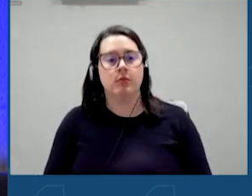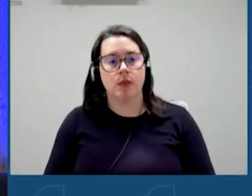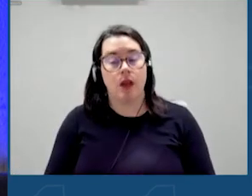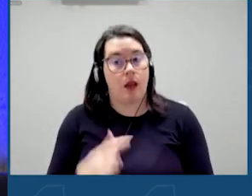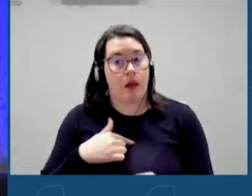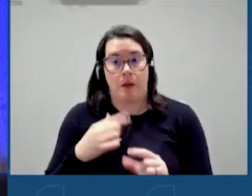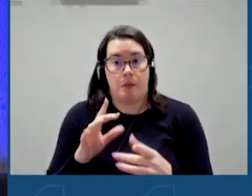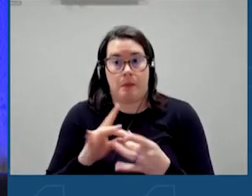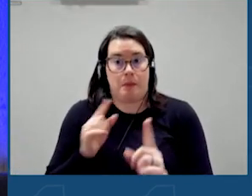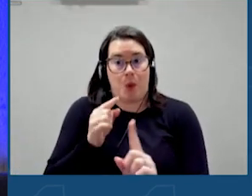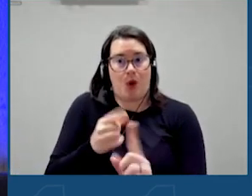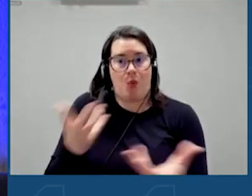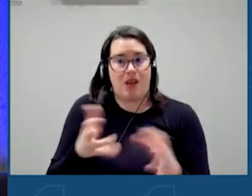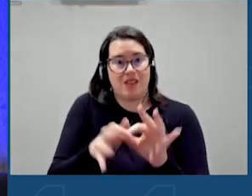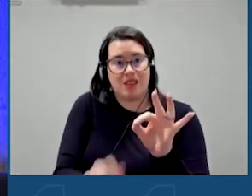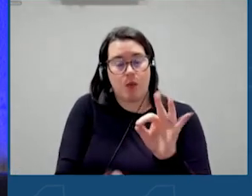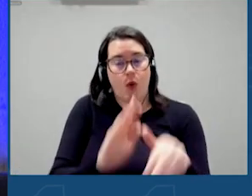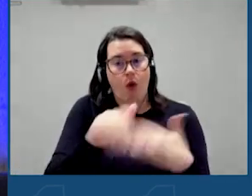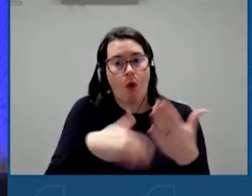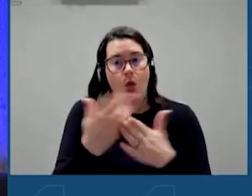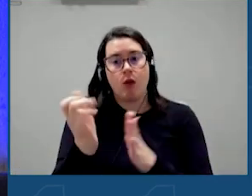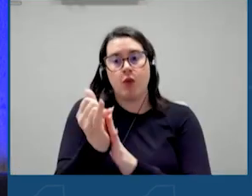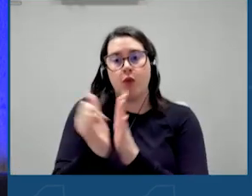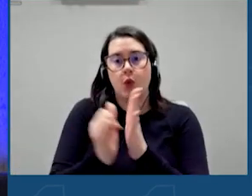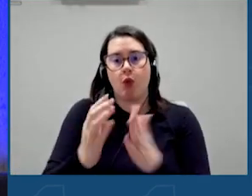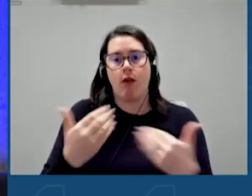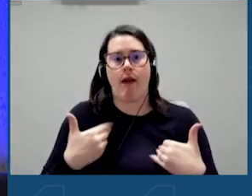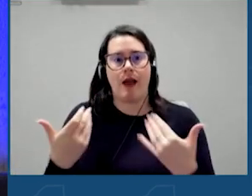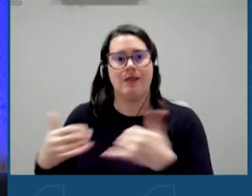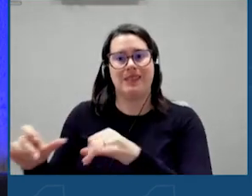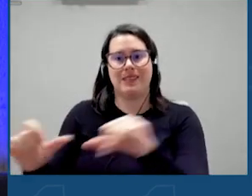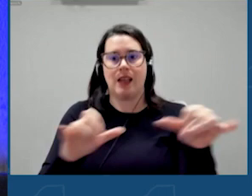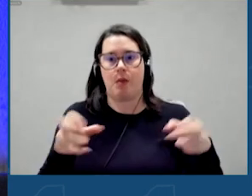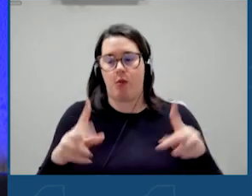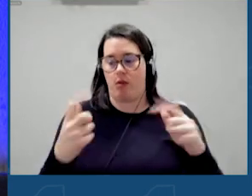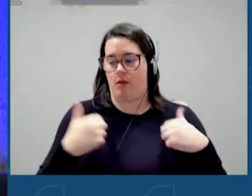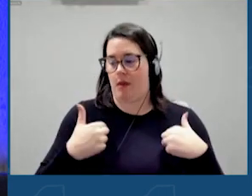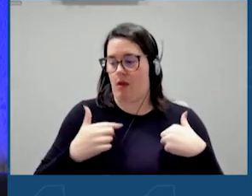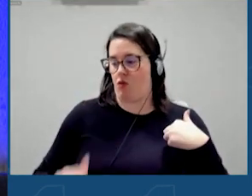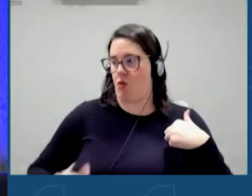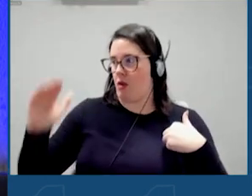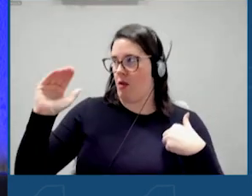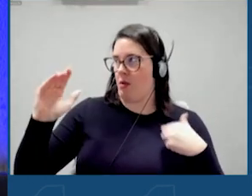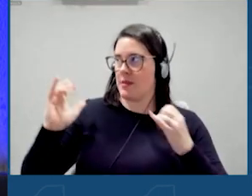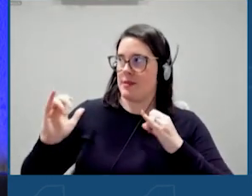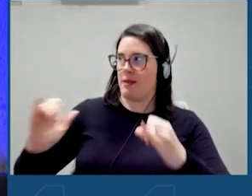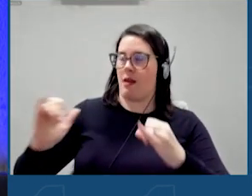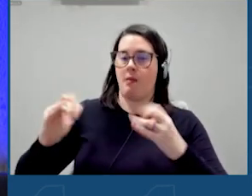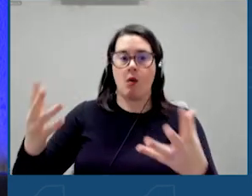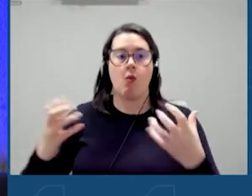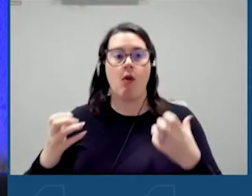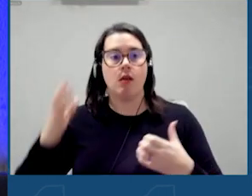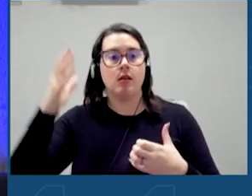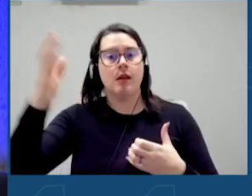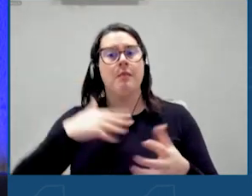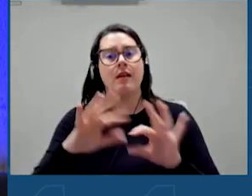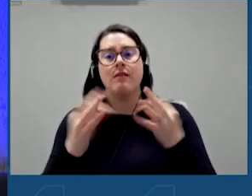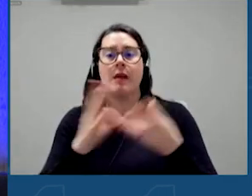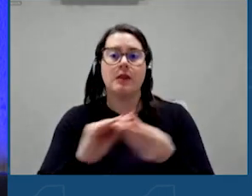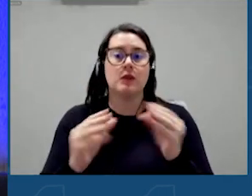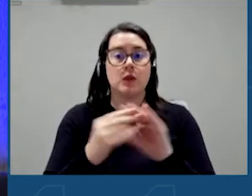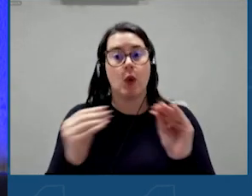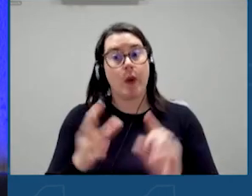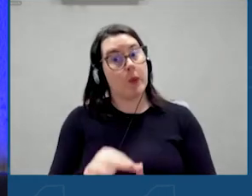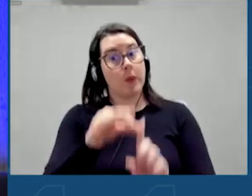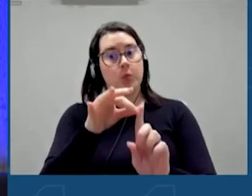want all New Yorkers to have the same opportunities that I had growing up. And my family story was not unique.